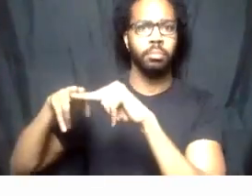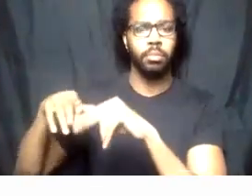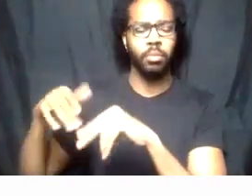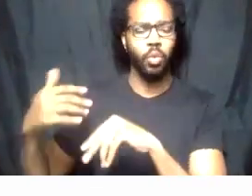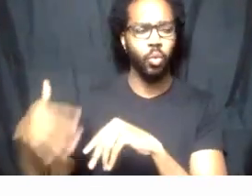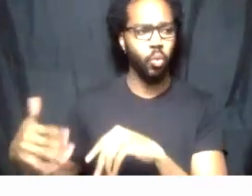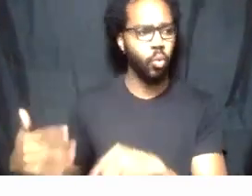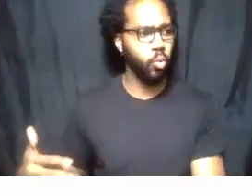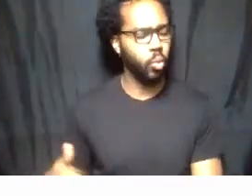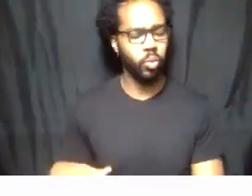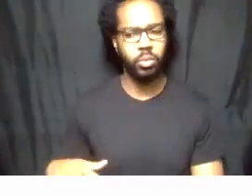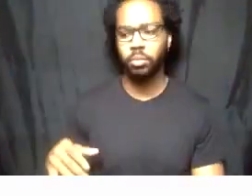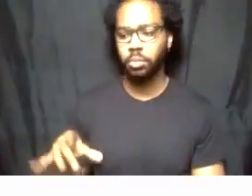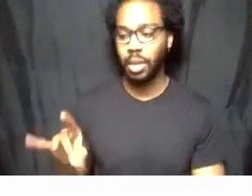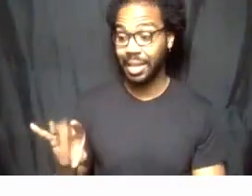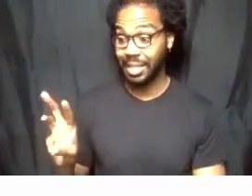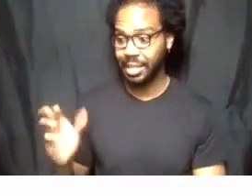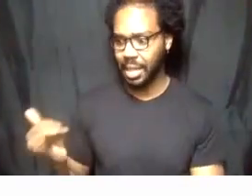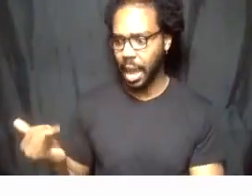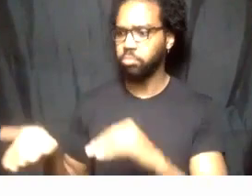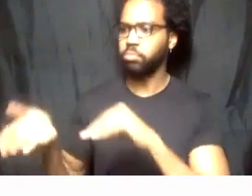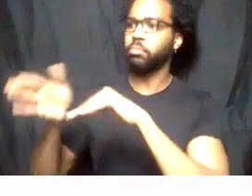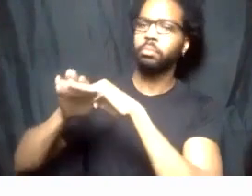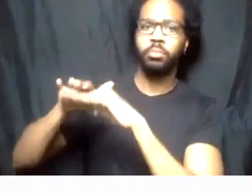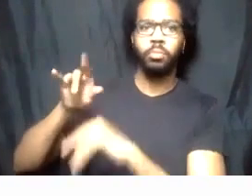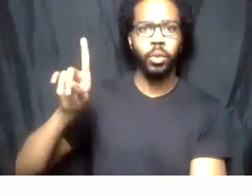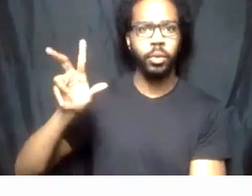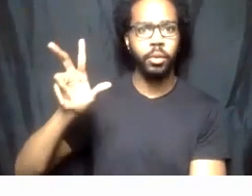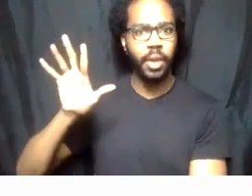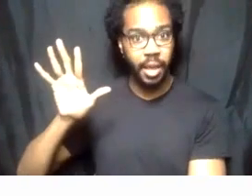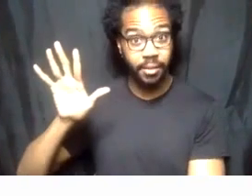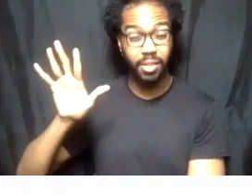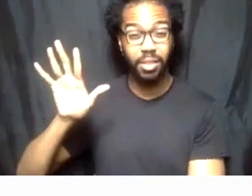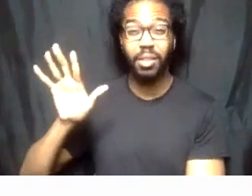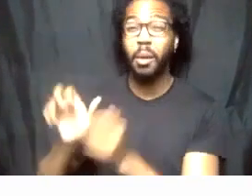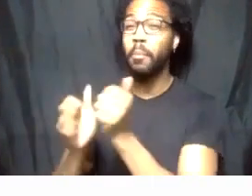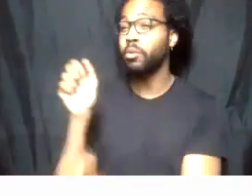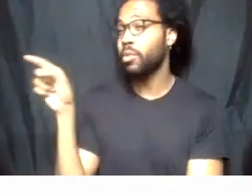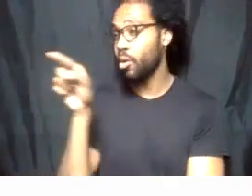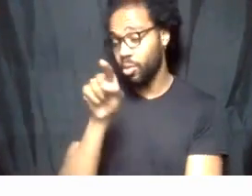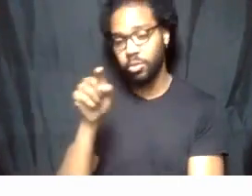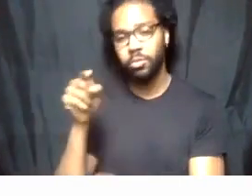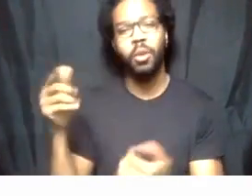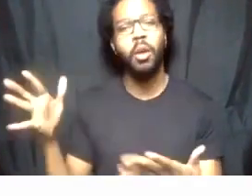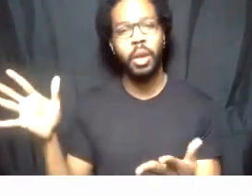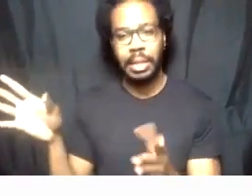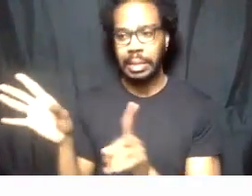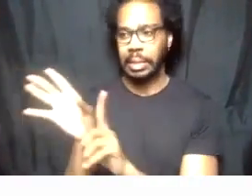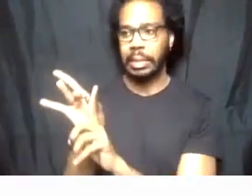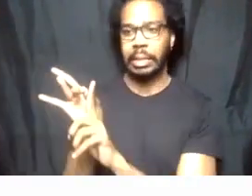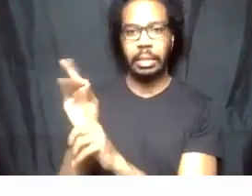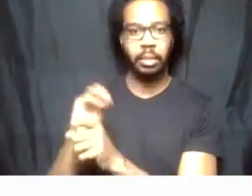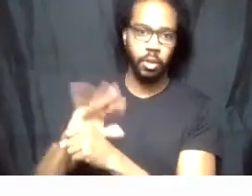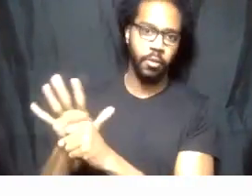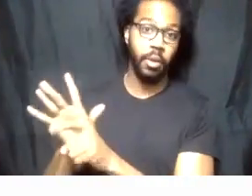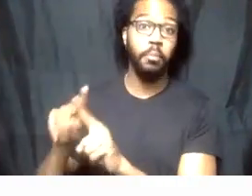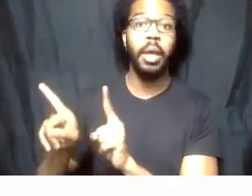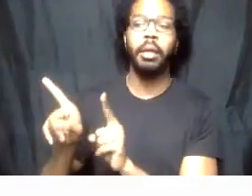to 135, the vast majority of those are people who have tested positive but are being monitored at home.